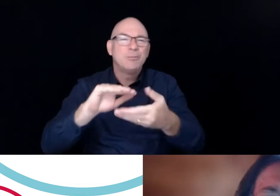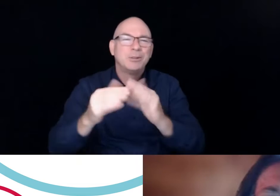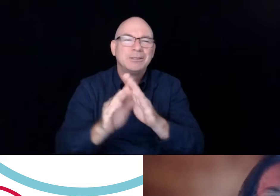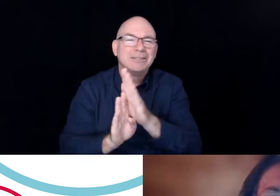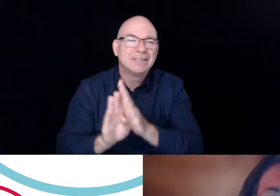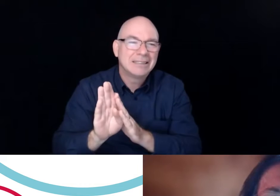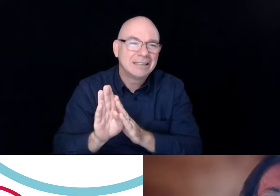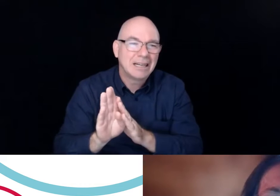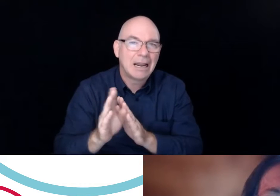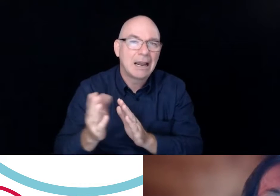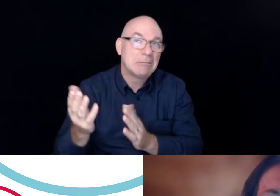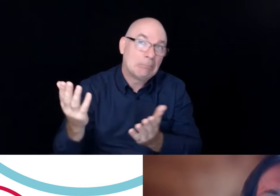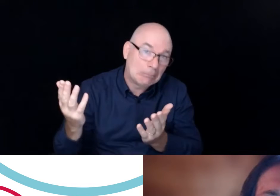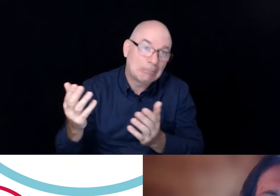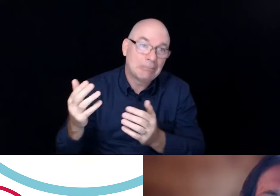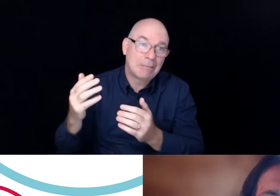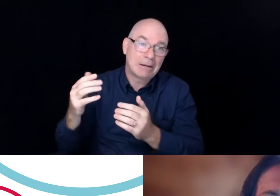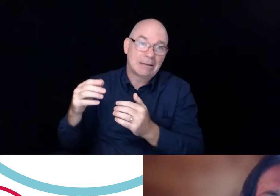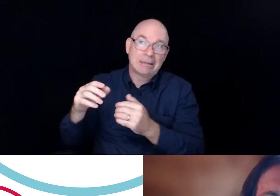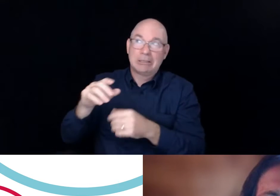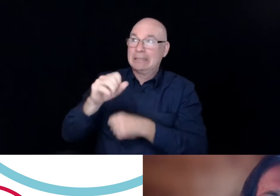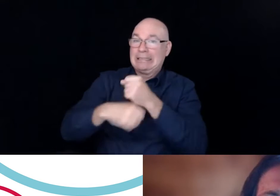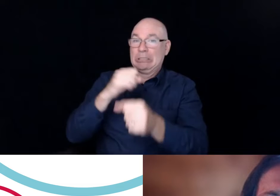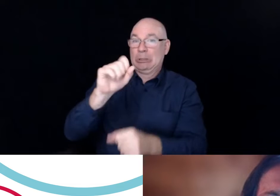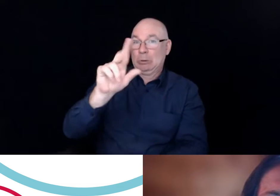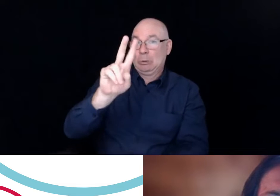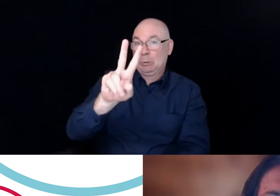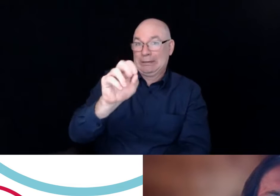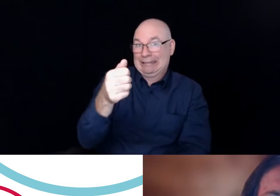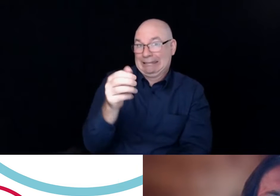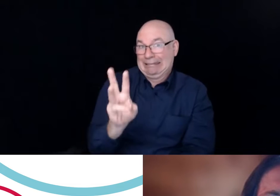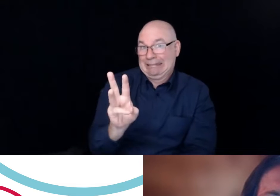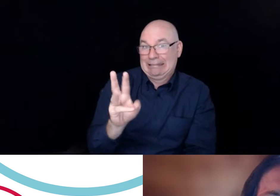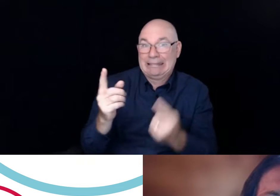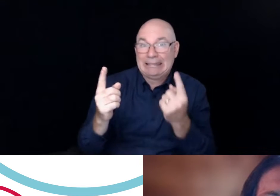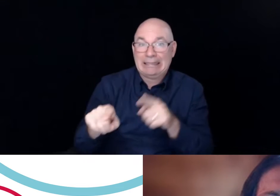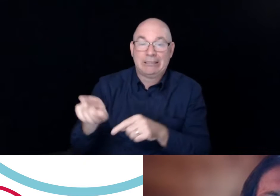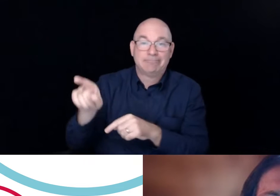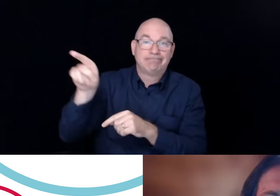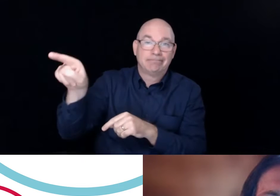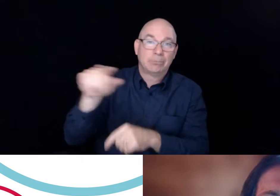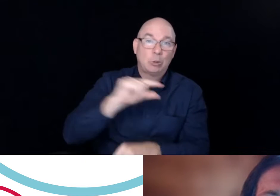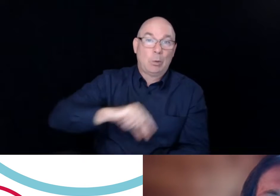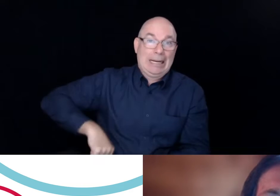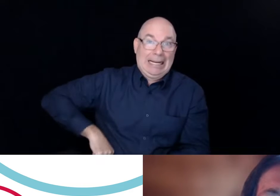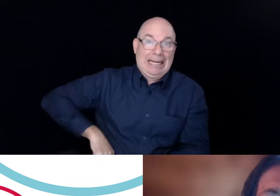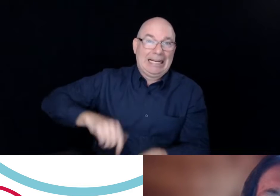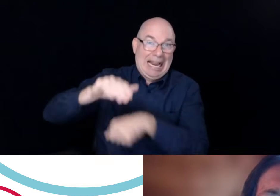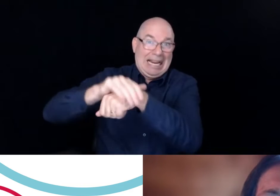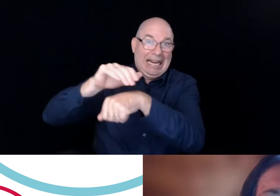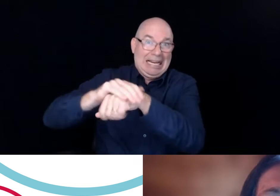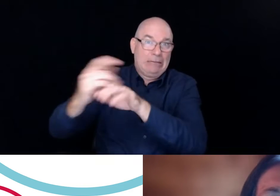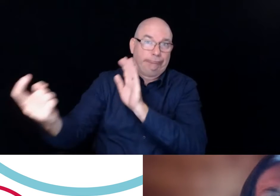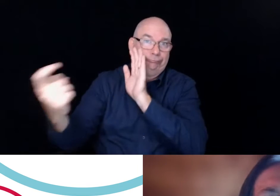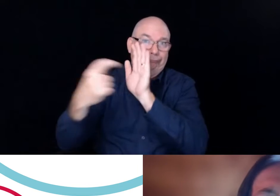was recognized perhaps at the highest level. In 2016, I was recognized by Queen Elizabeth II with a Queen's Young